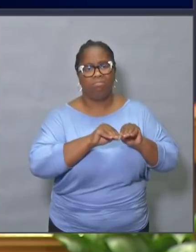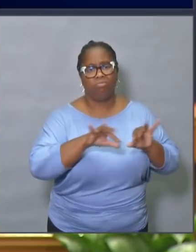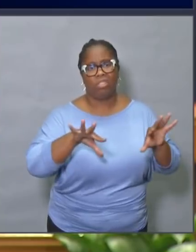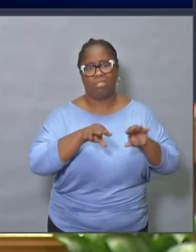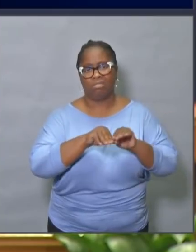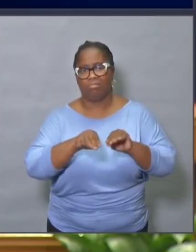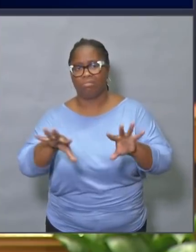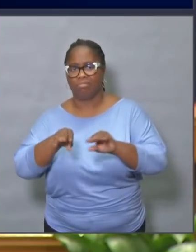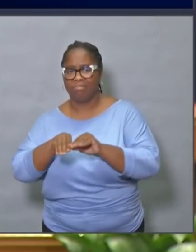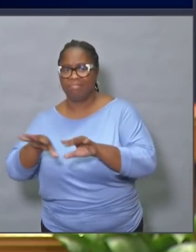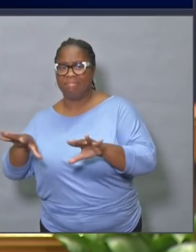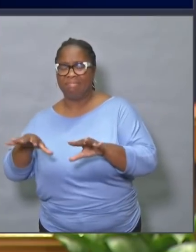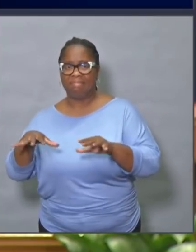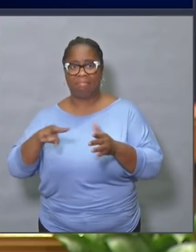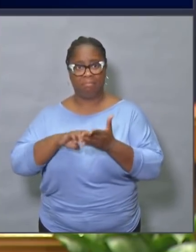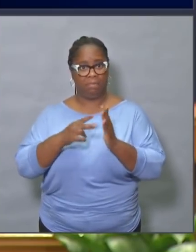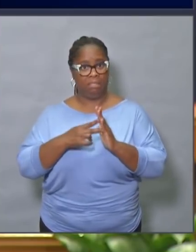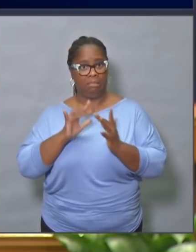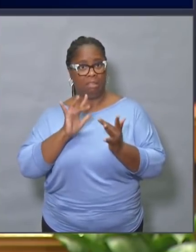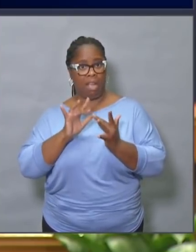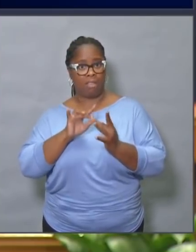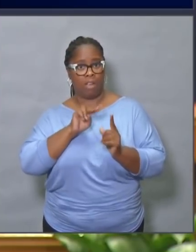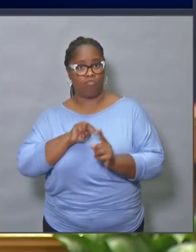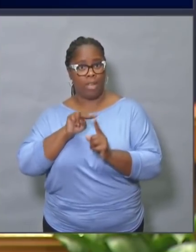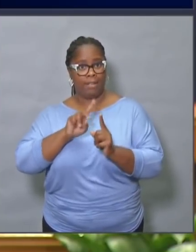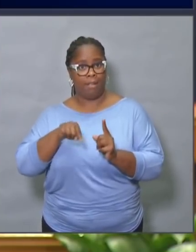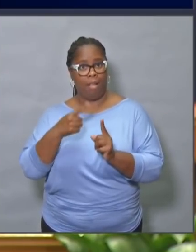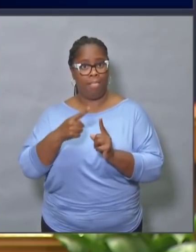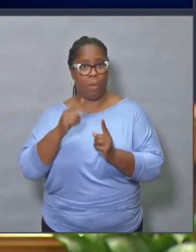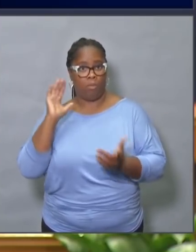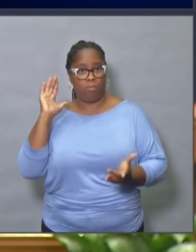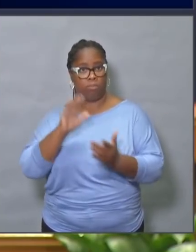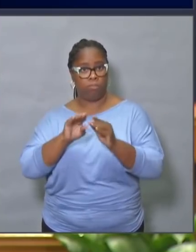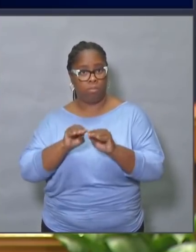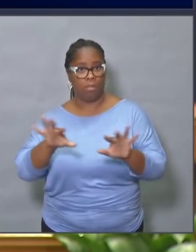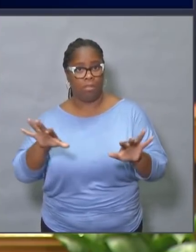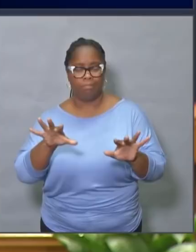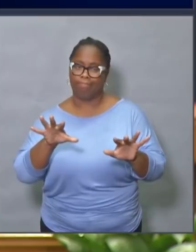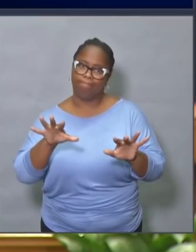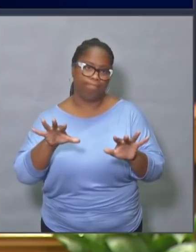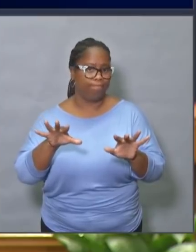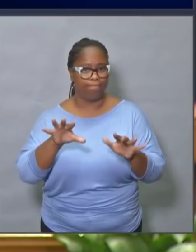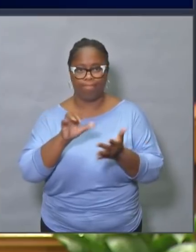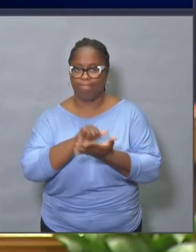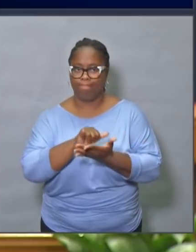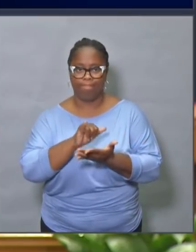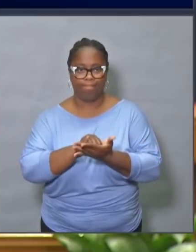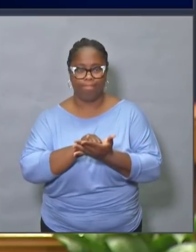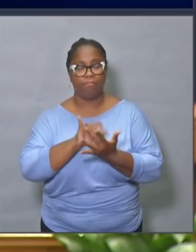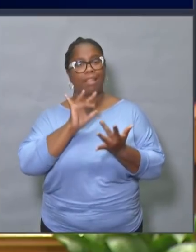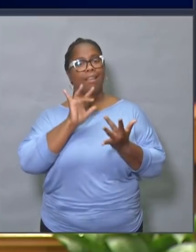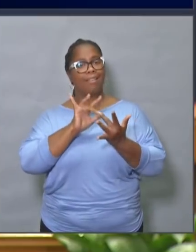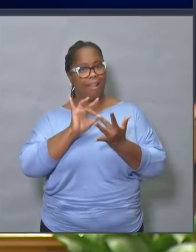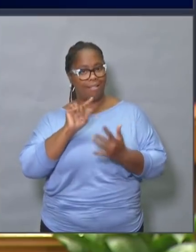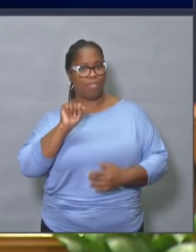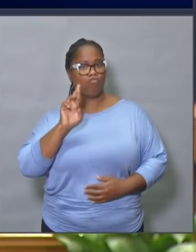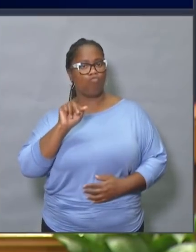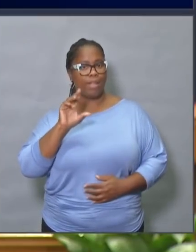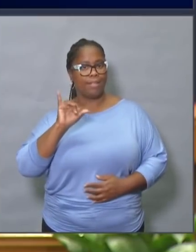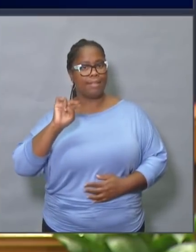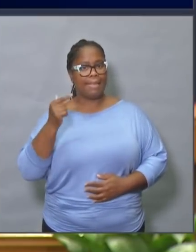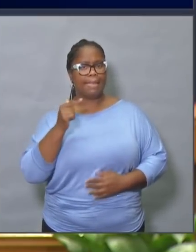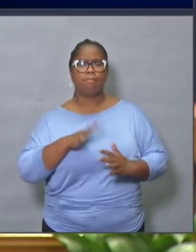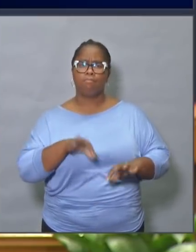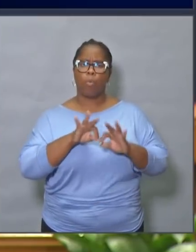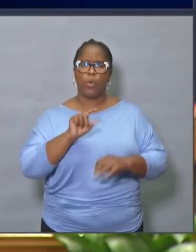contact tracing alone cannot slow the spread of this virus. Contact tracing is an important tool. We know it can help us flatten